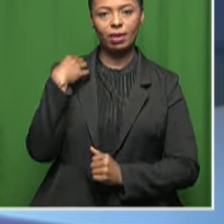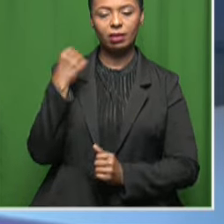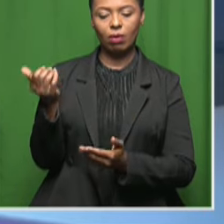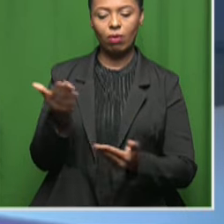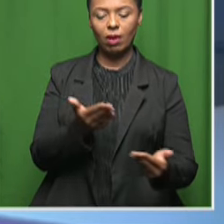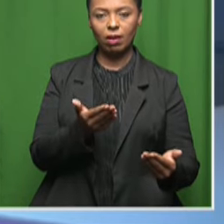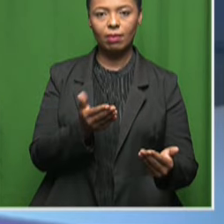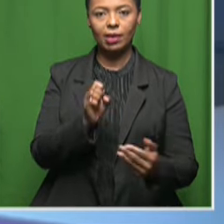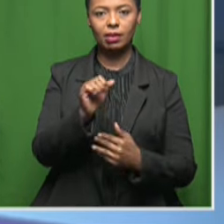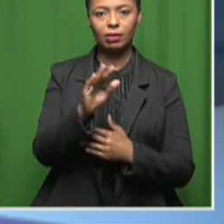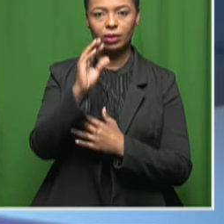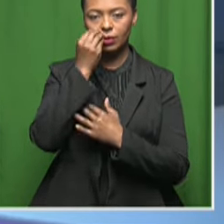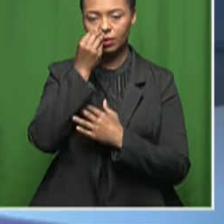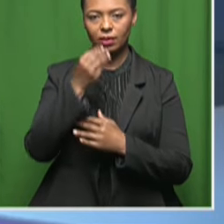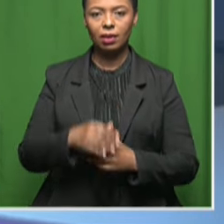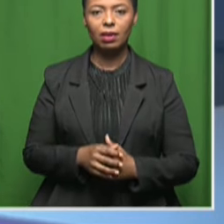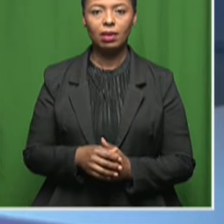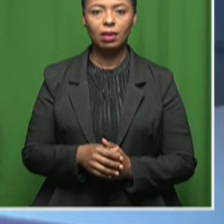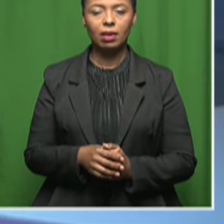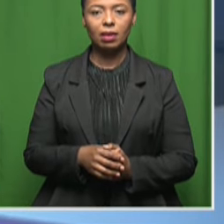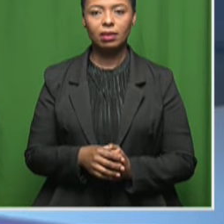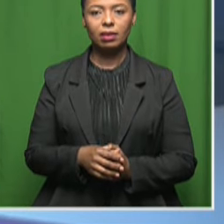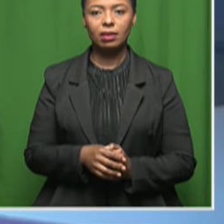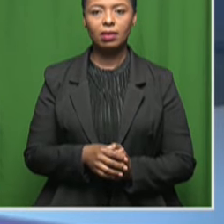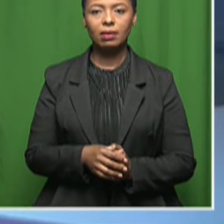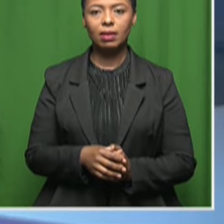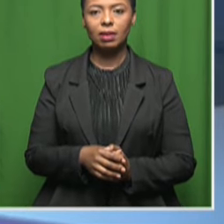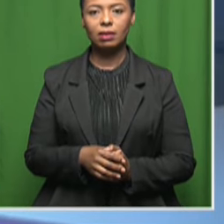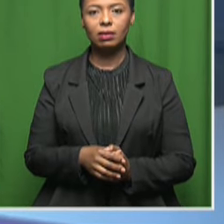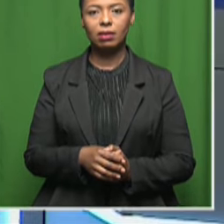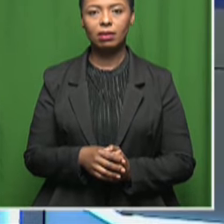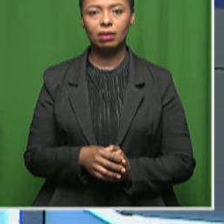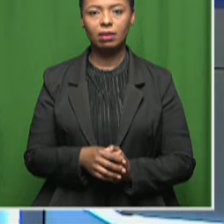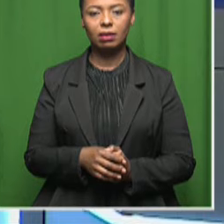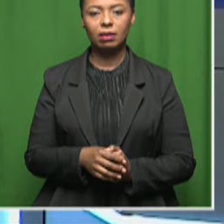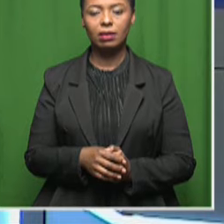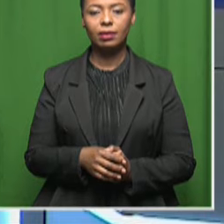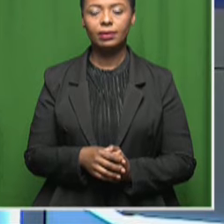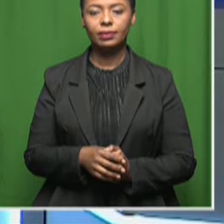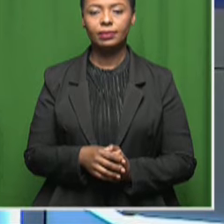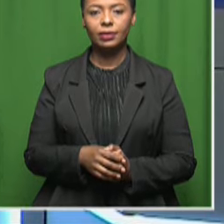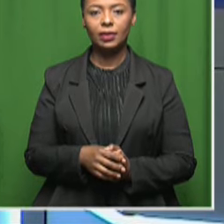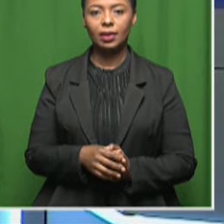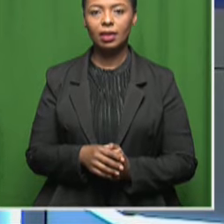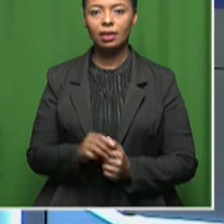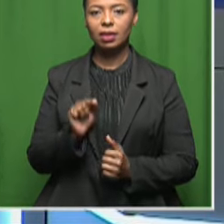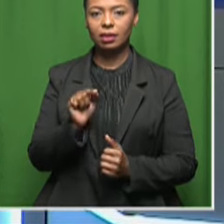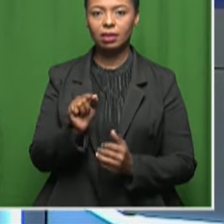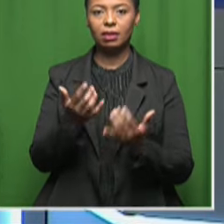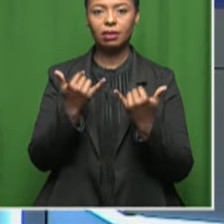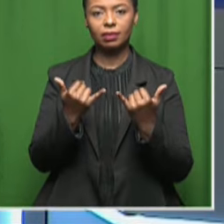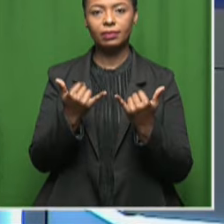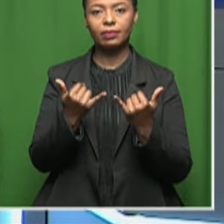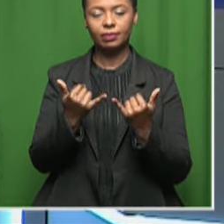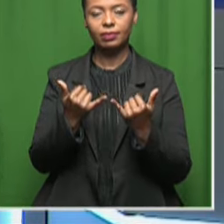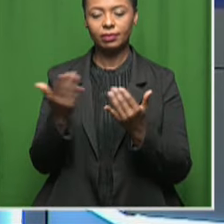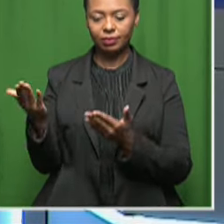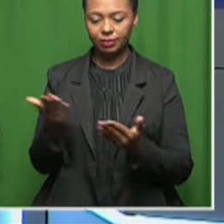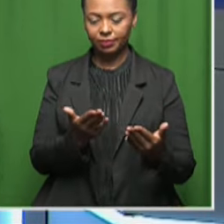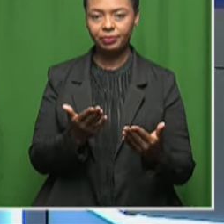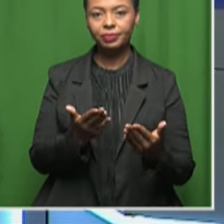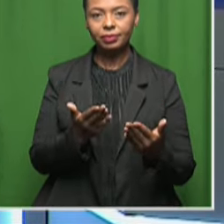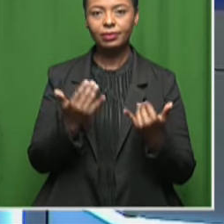SABC News. Thanks, Sharon, and thanks for having me in Tulas. I don't only monitor your work here in South Africa, I also monitor you when you come to the United